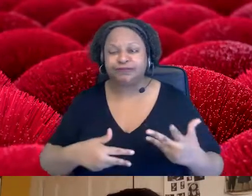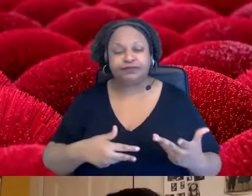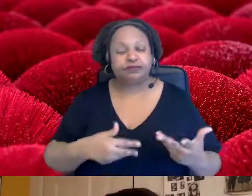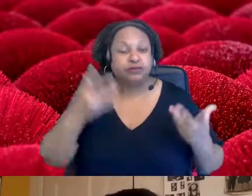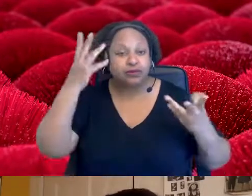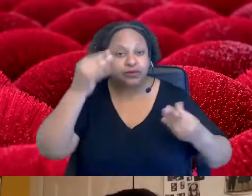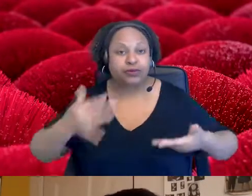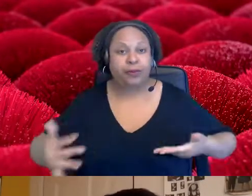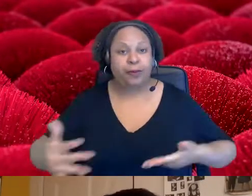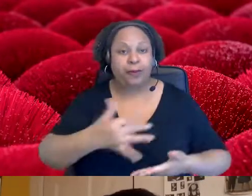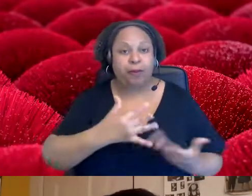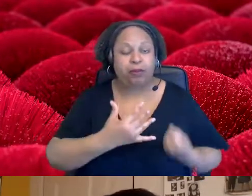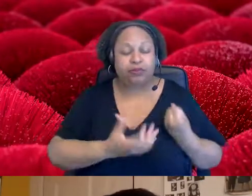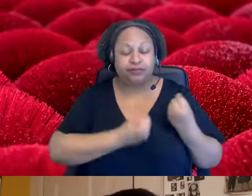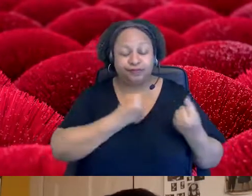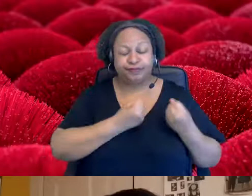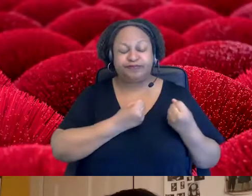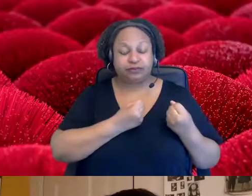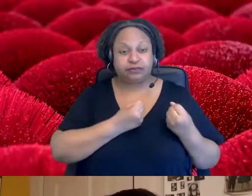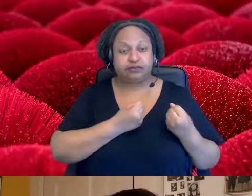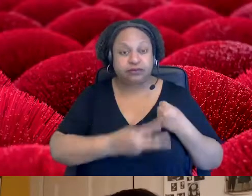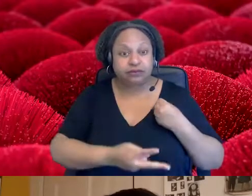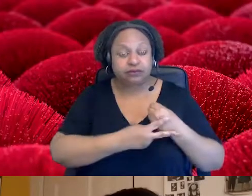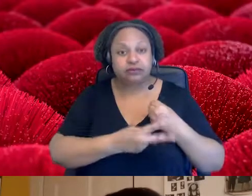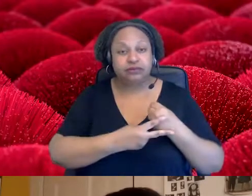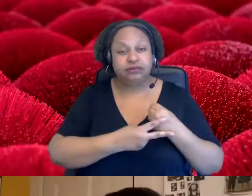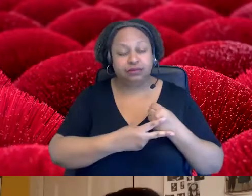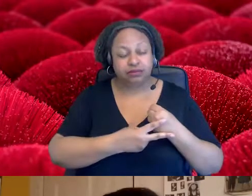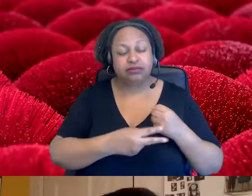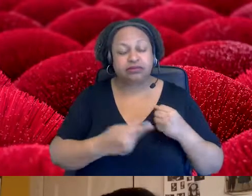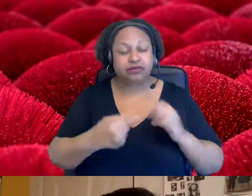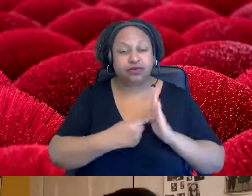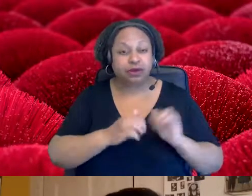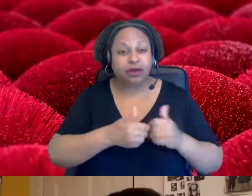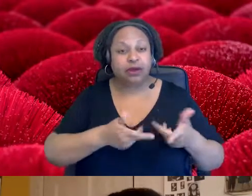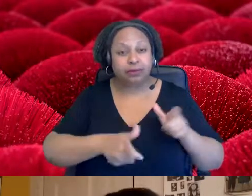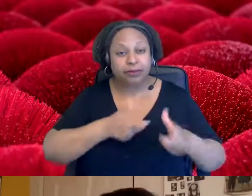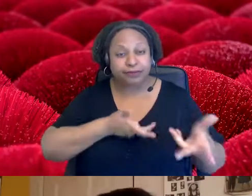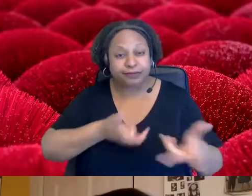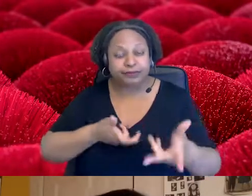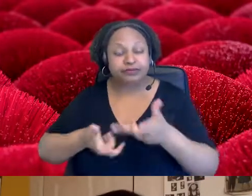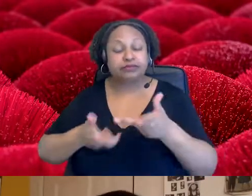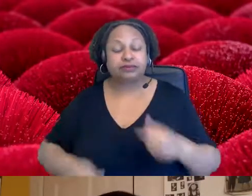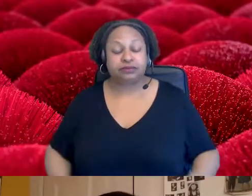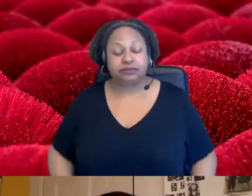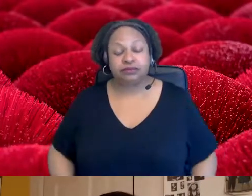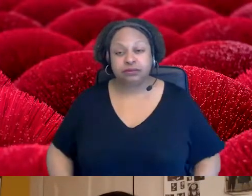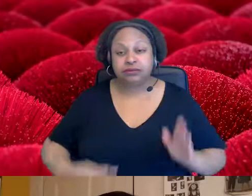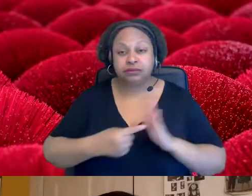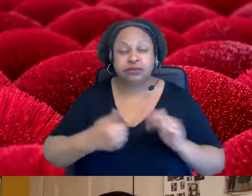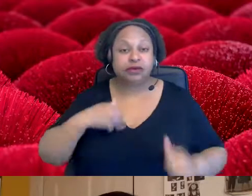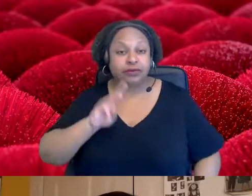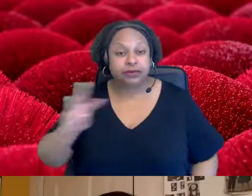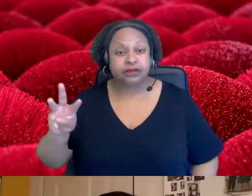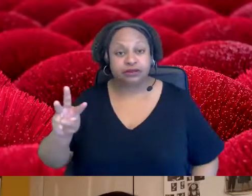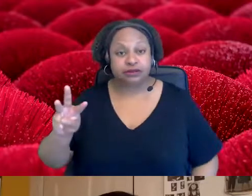of interactions between people. There is, of course, a memory of the website and what was shown, but there is